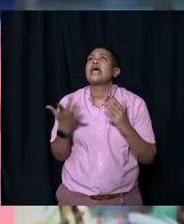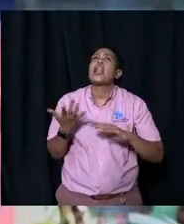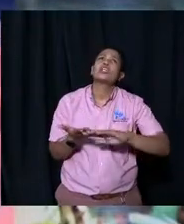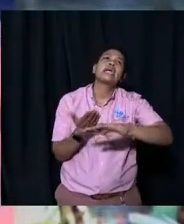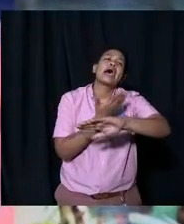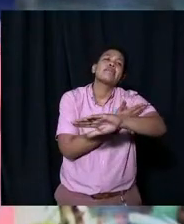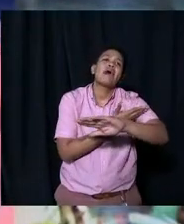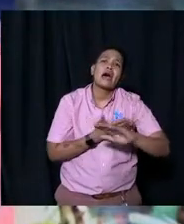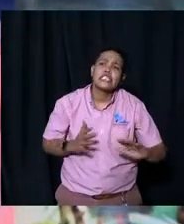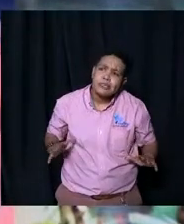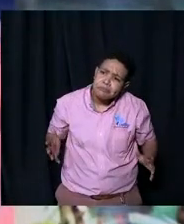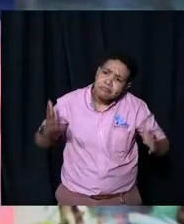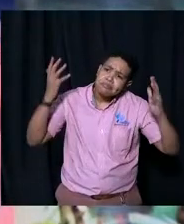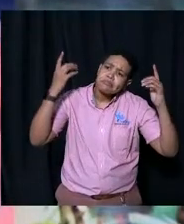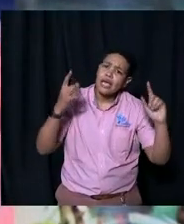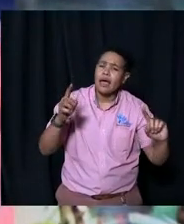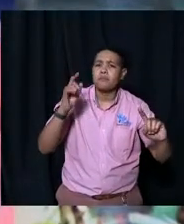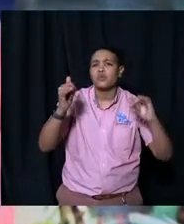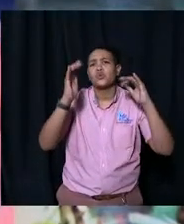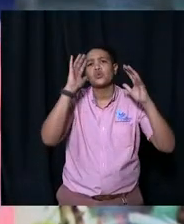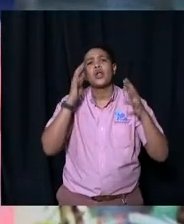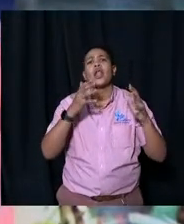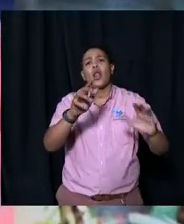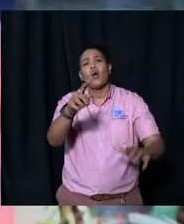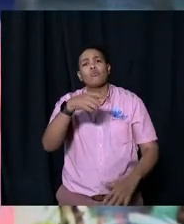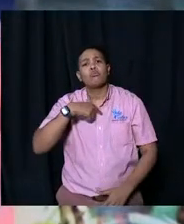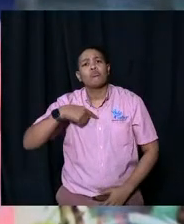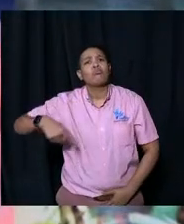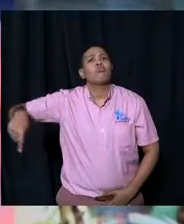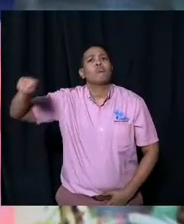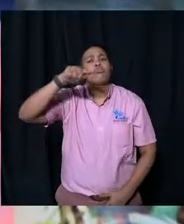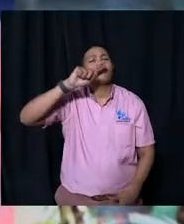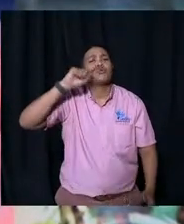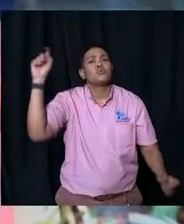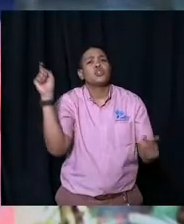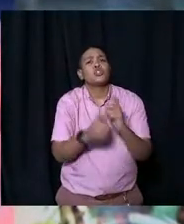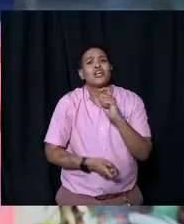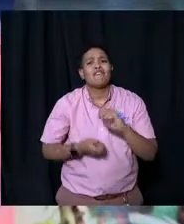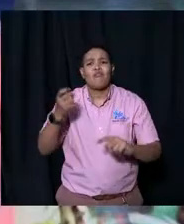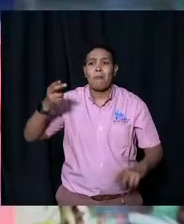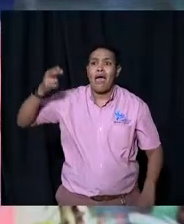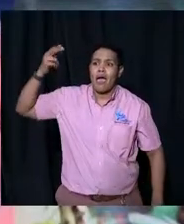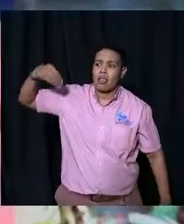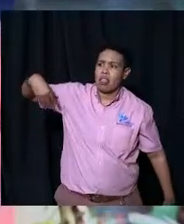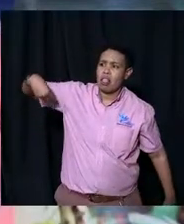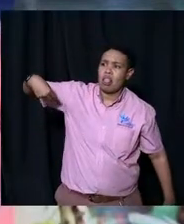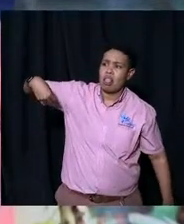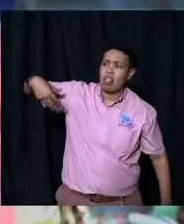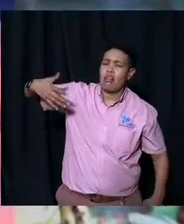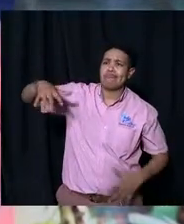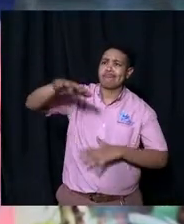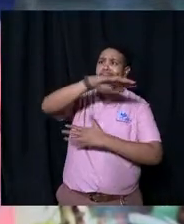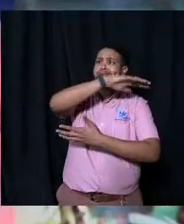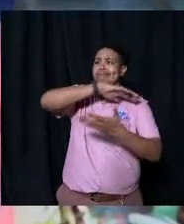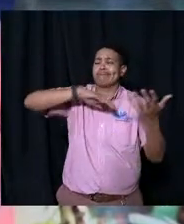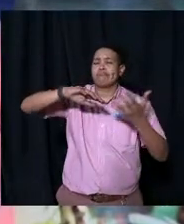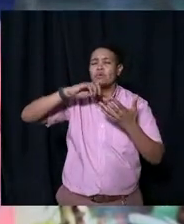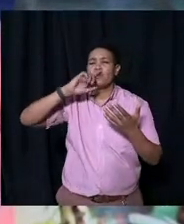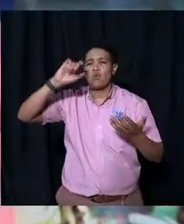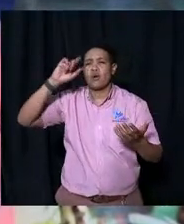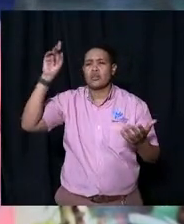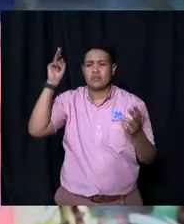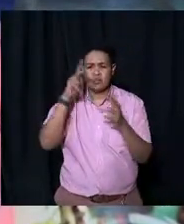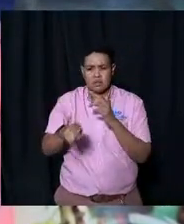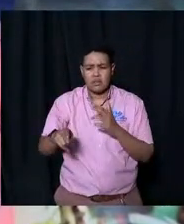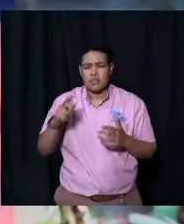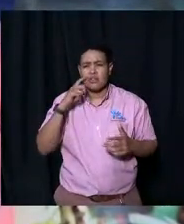advancements that will allow us to change from the high emitting sectors. Those high emitting sectors, we want to bring in